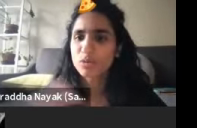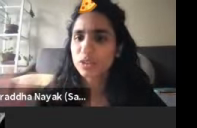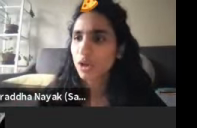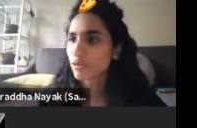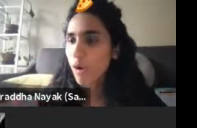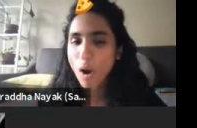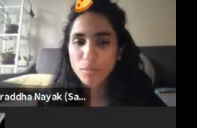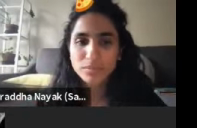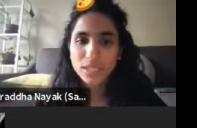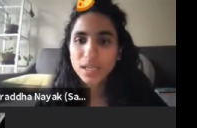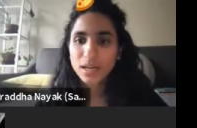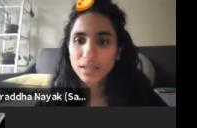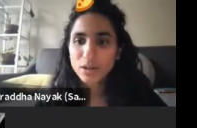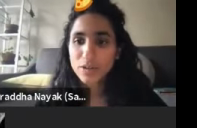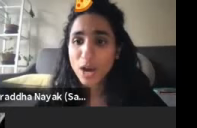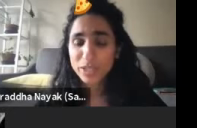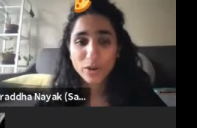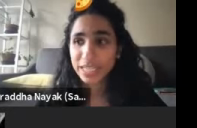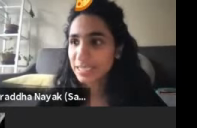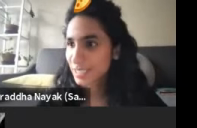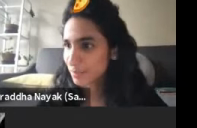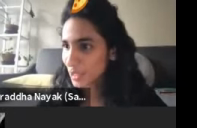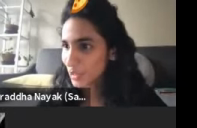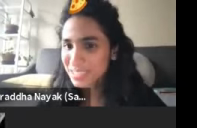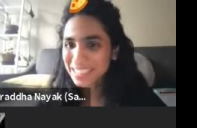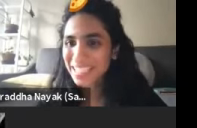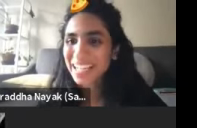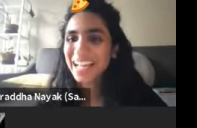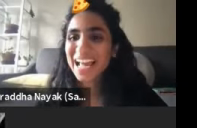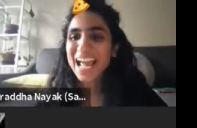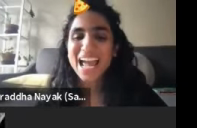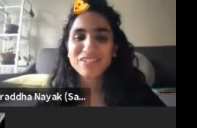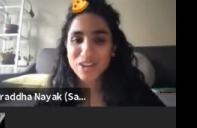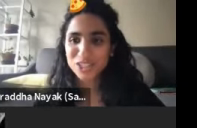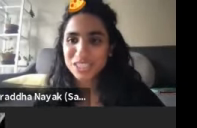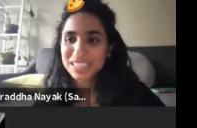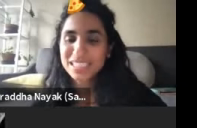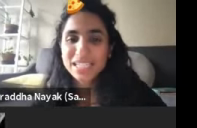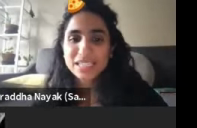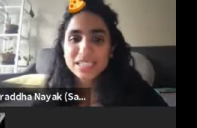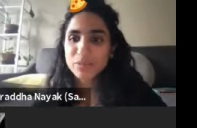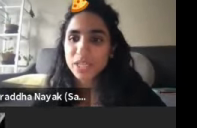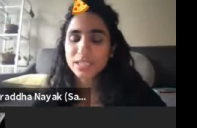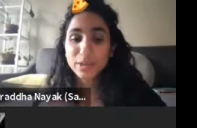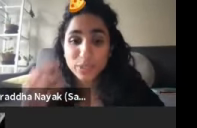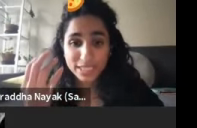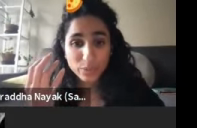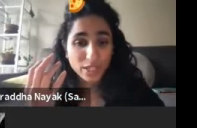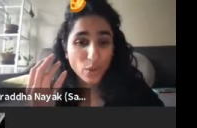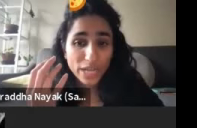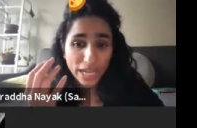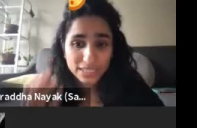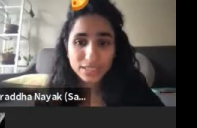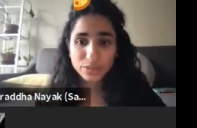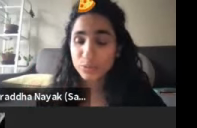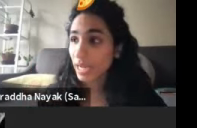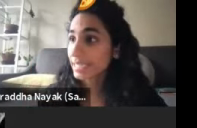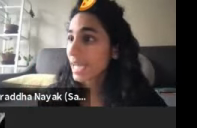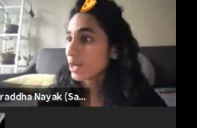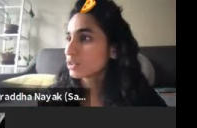its overall form of how an organism looks and functions, something that we see with our own